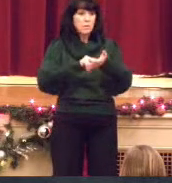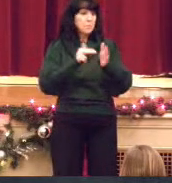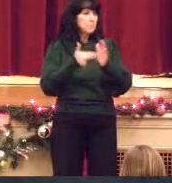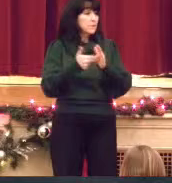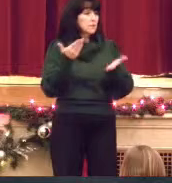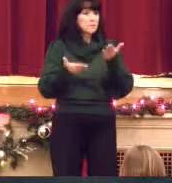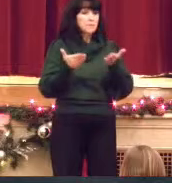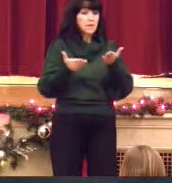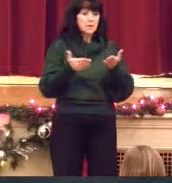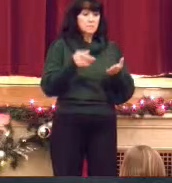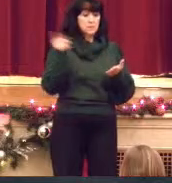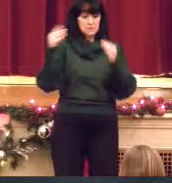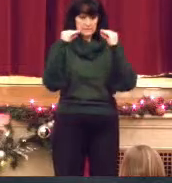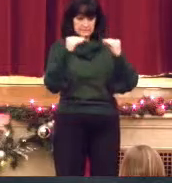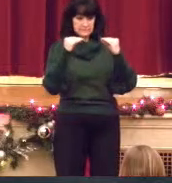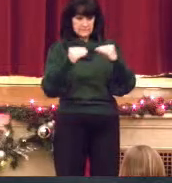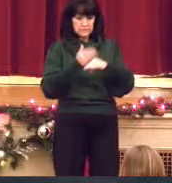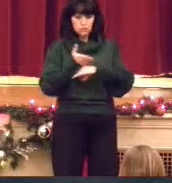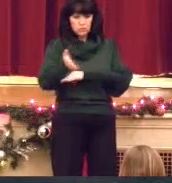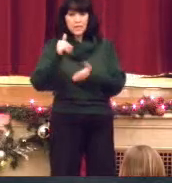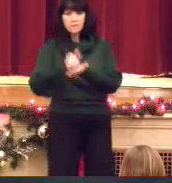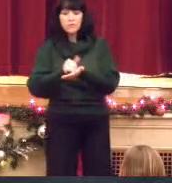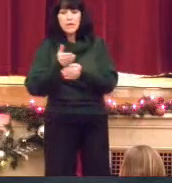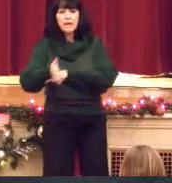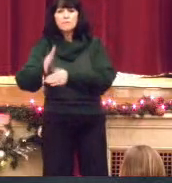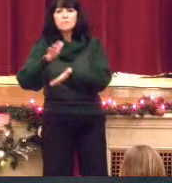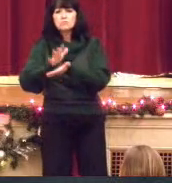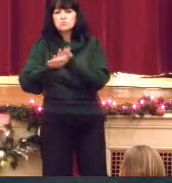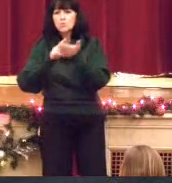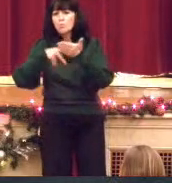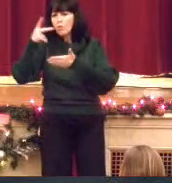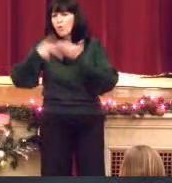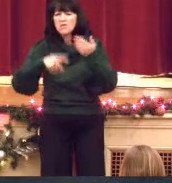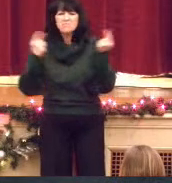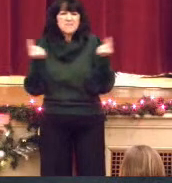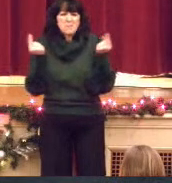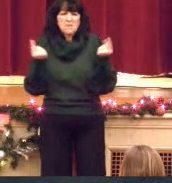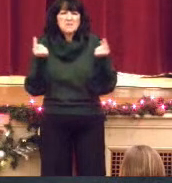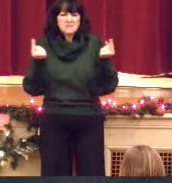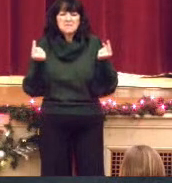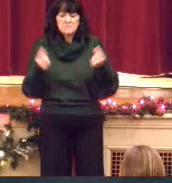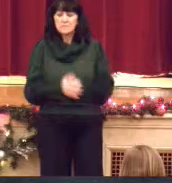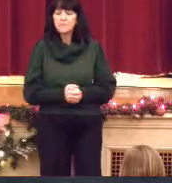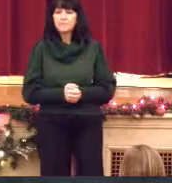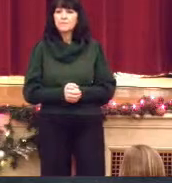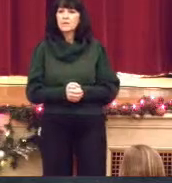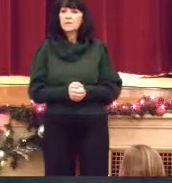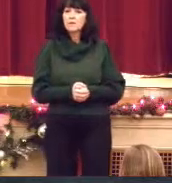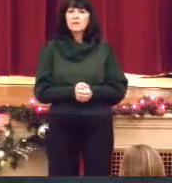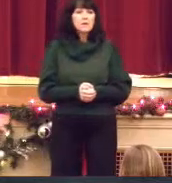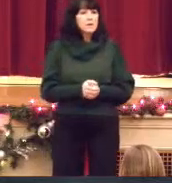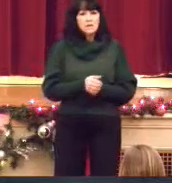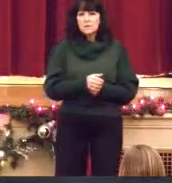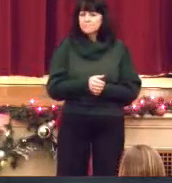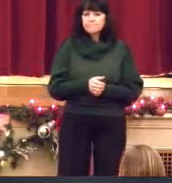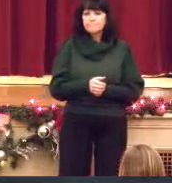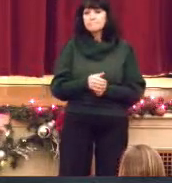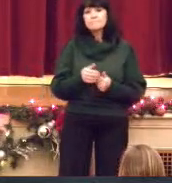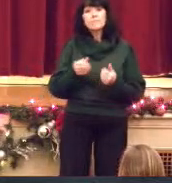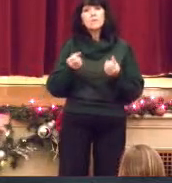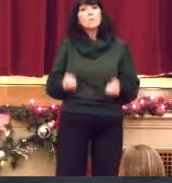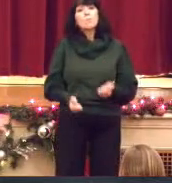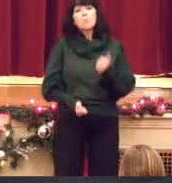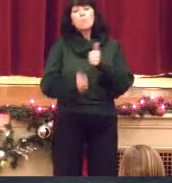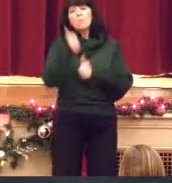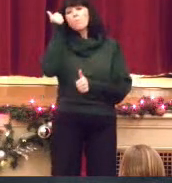to see. I said this already, but I want to make sure I emphasize it again. They do not leave their district at all.